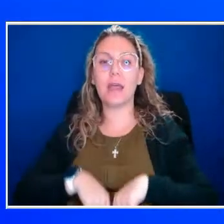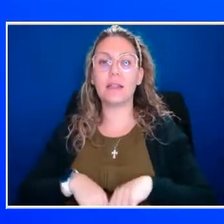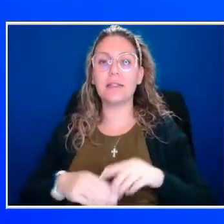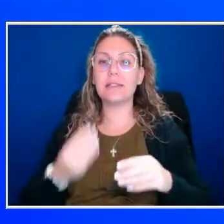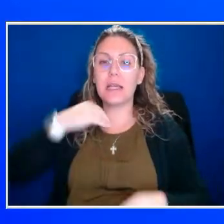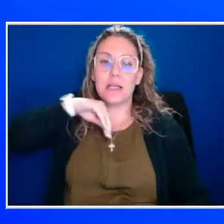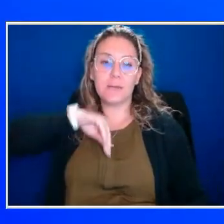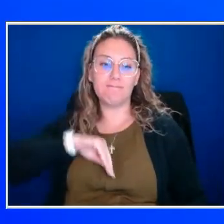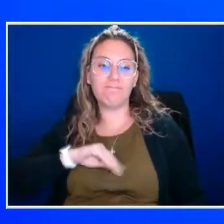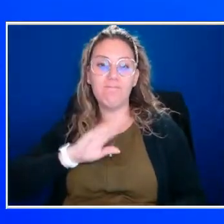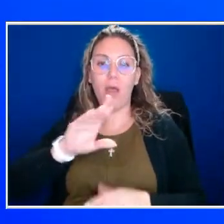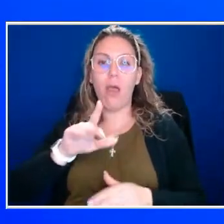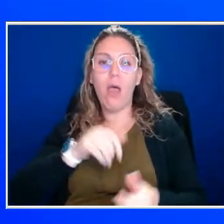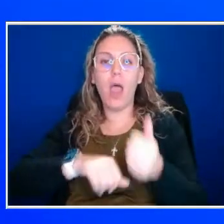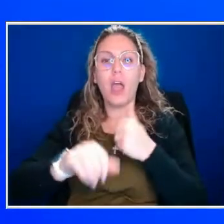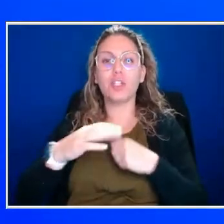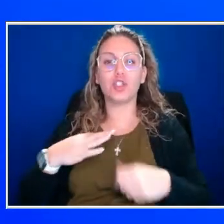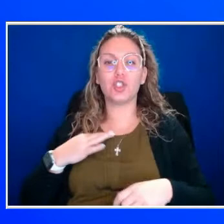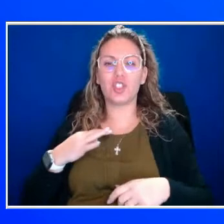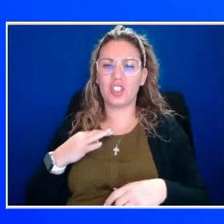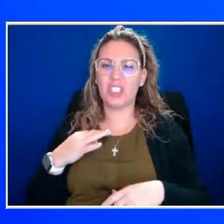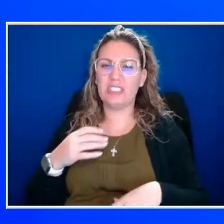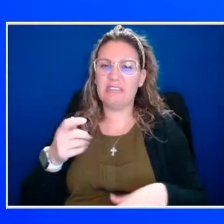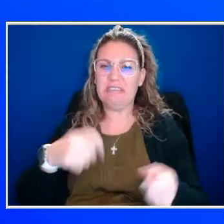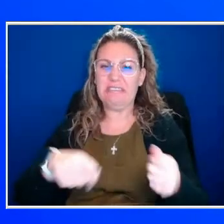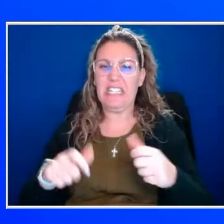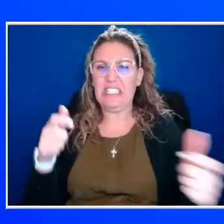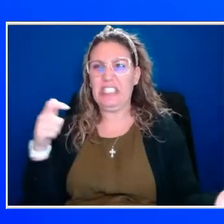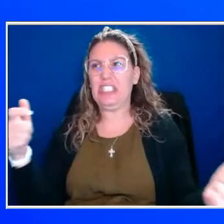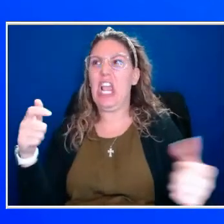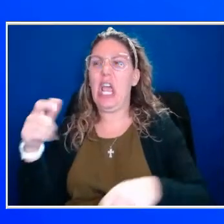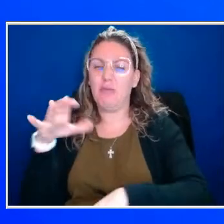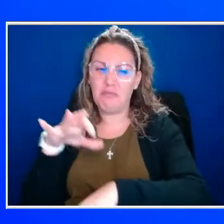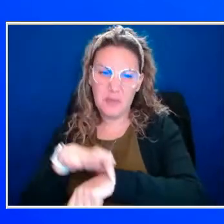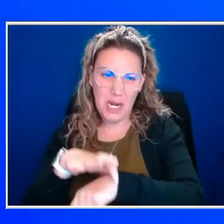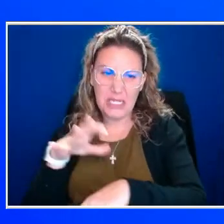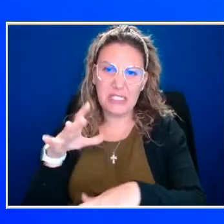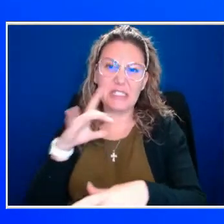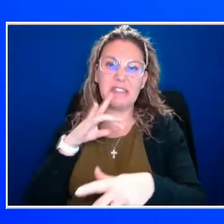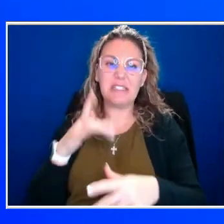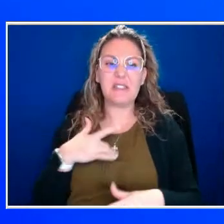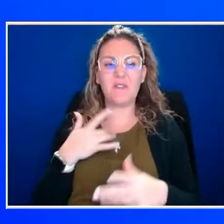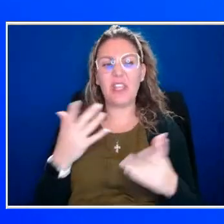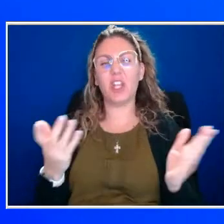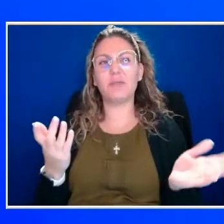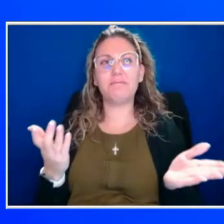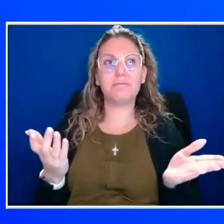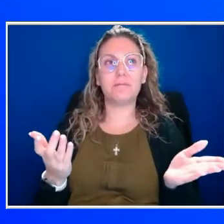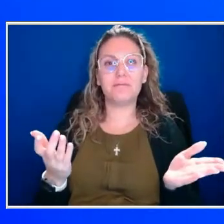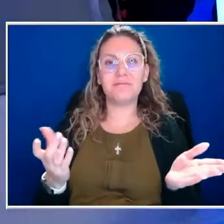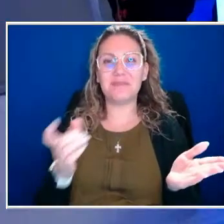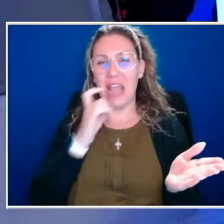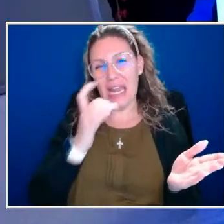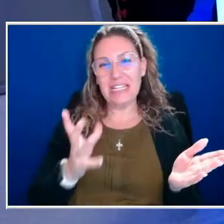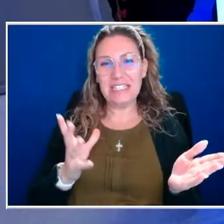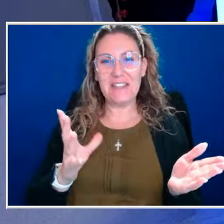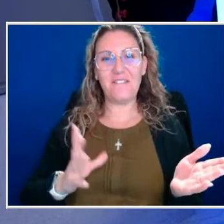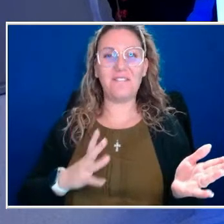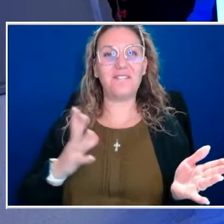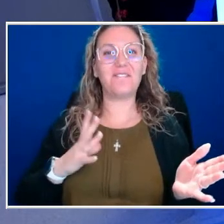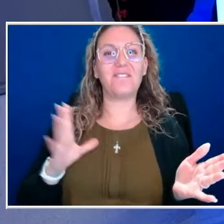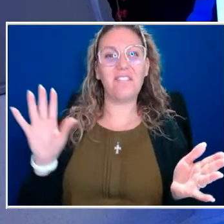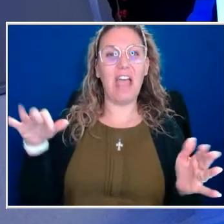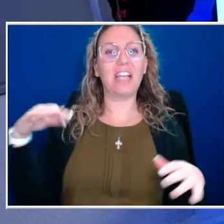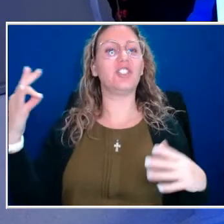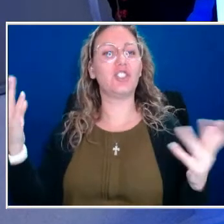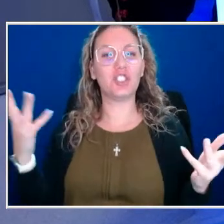shirt, right? Instead of these big bracelets that maybe feel less fashionable, let's say. But it's reality. It's tough.